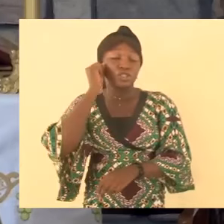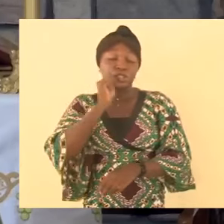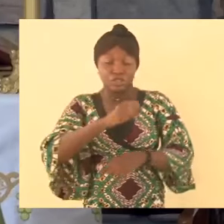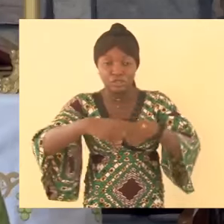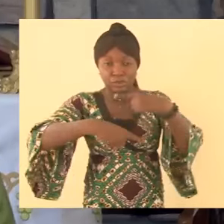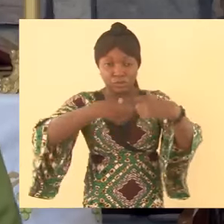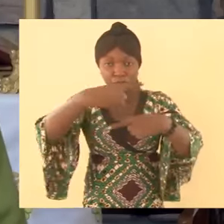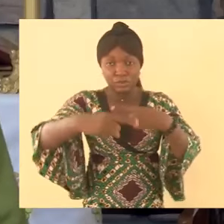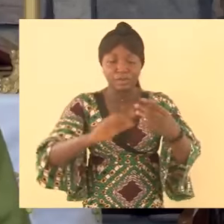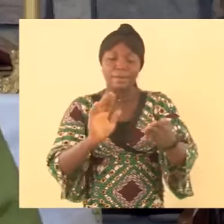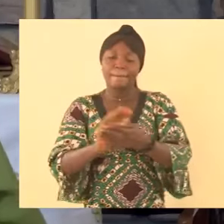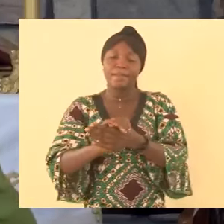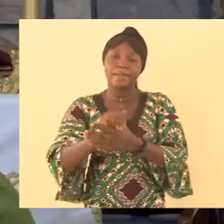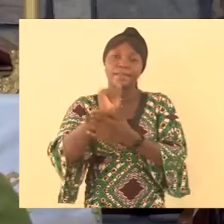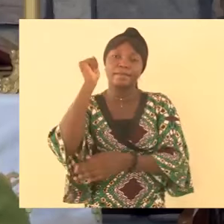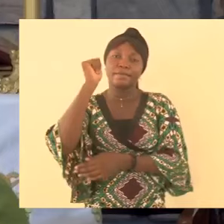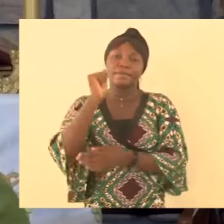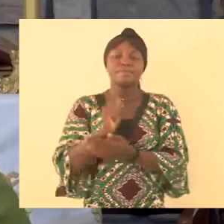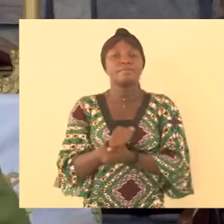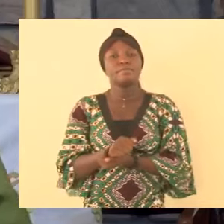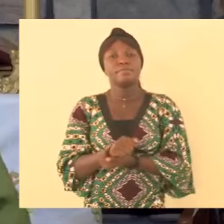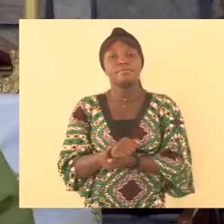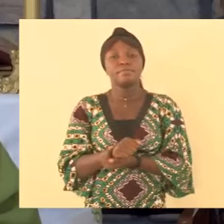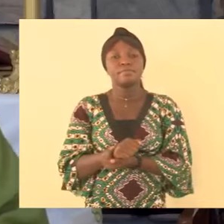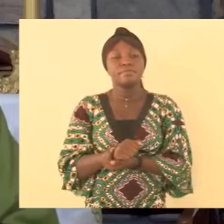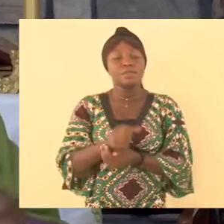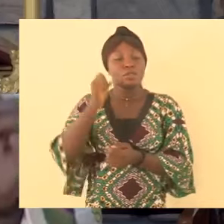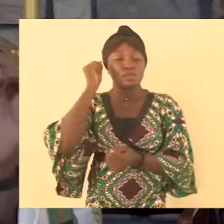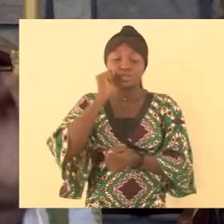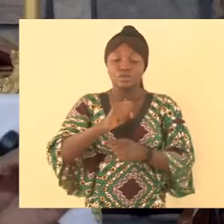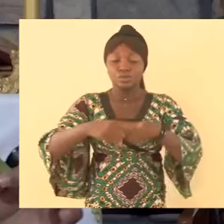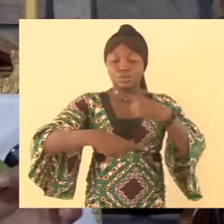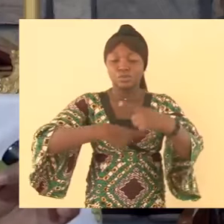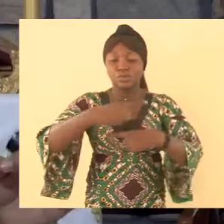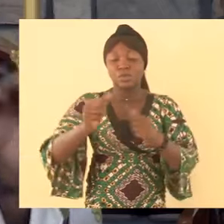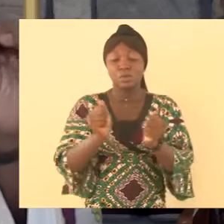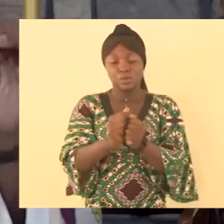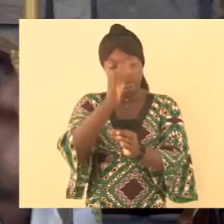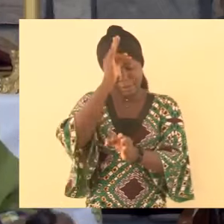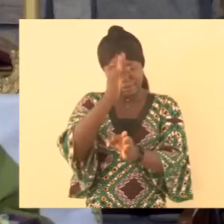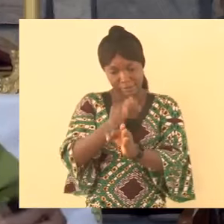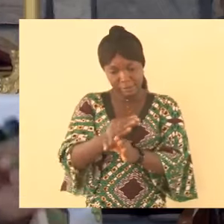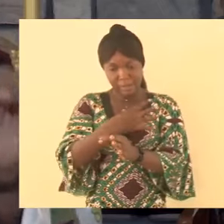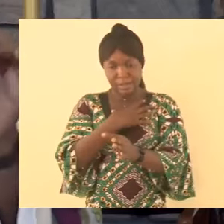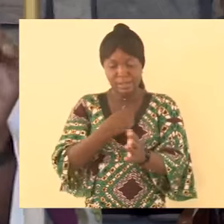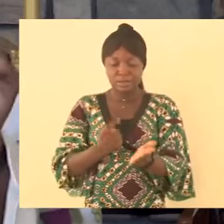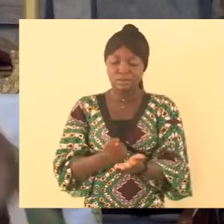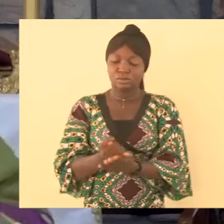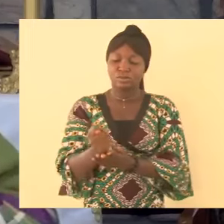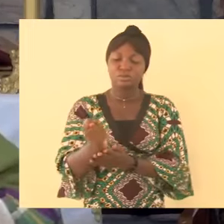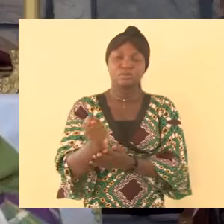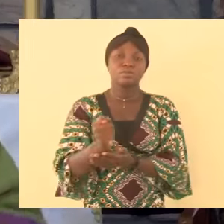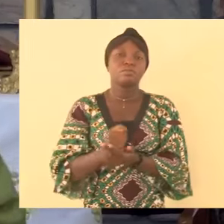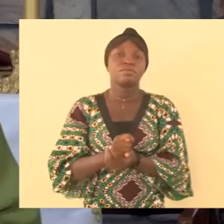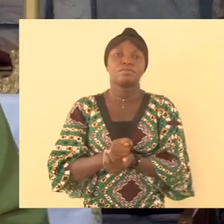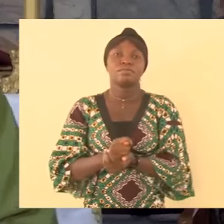She went believing, right? She went with faith and